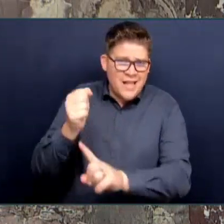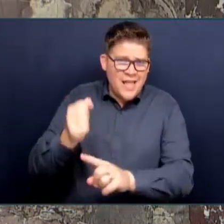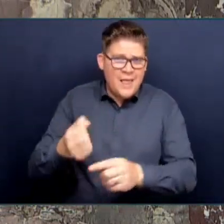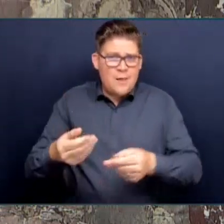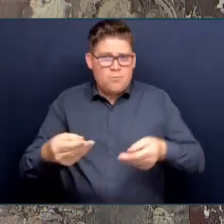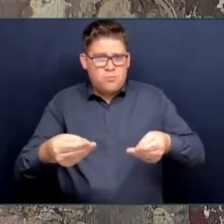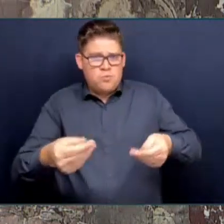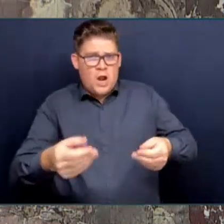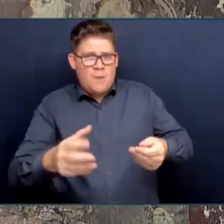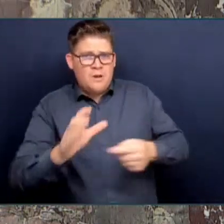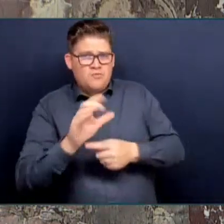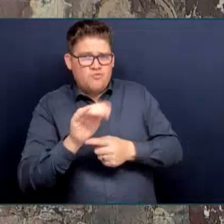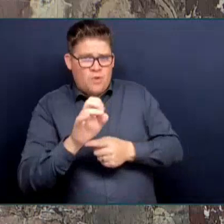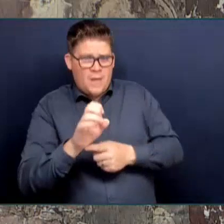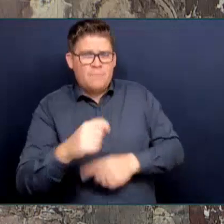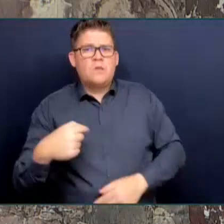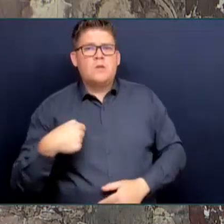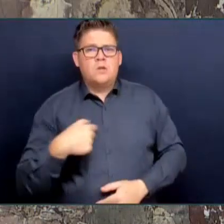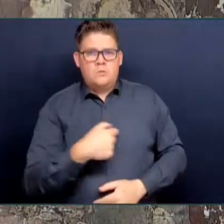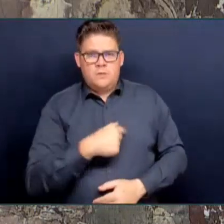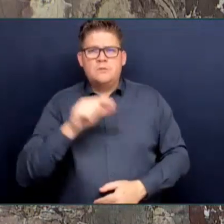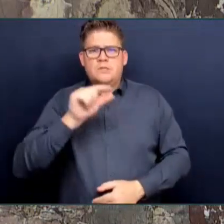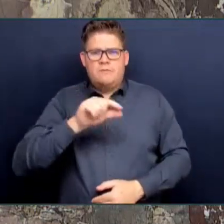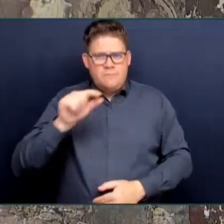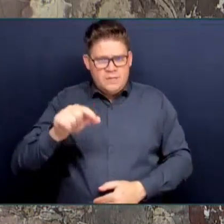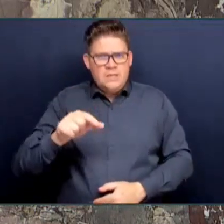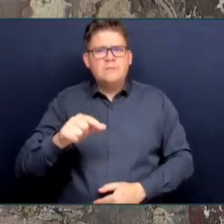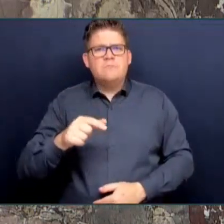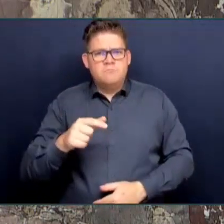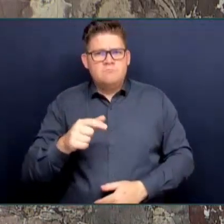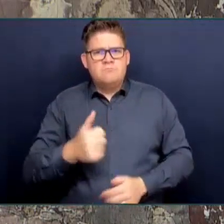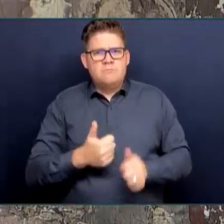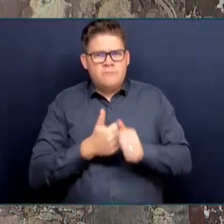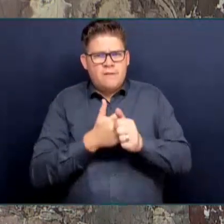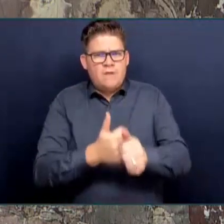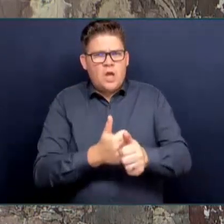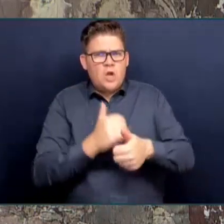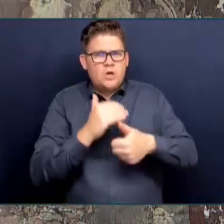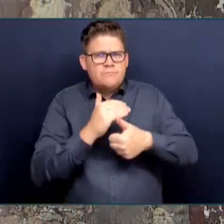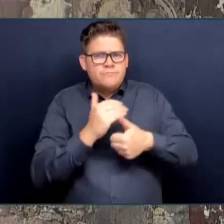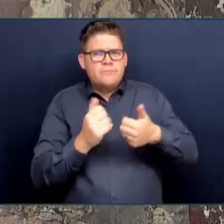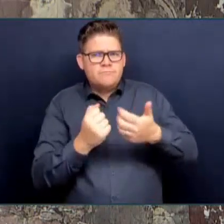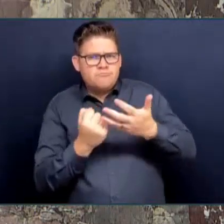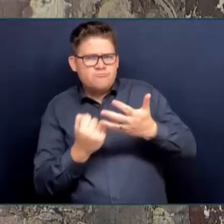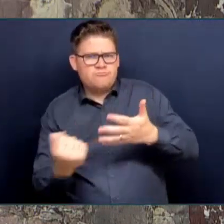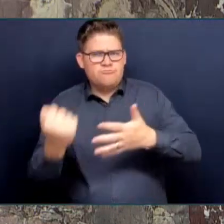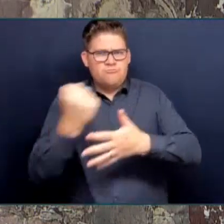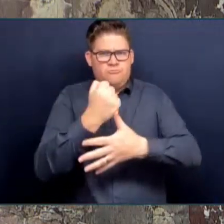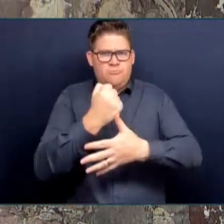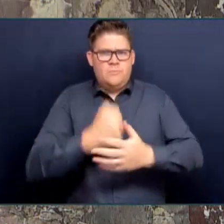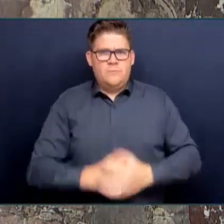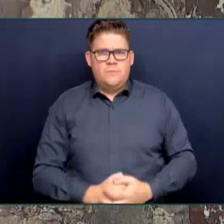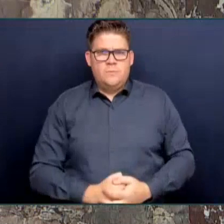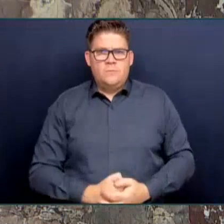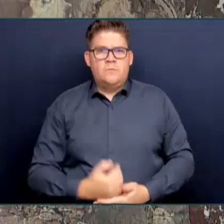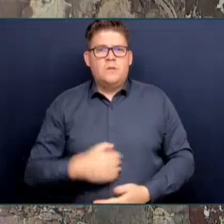The announcement on Sunday, I know the member saw it. I know she saw the police officers lined up. Shh,